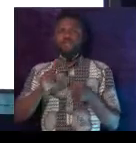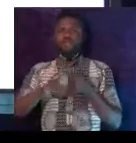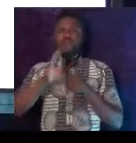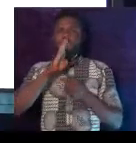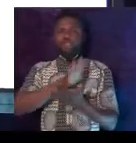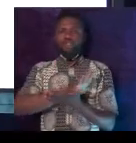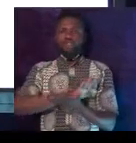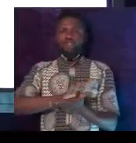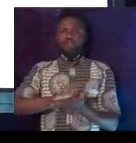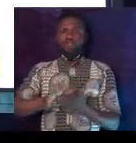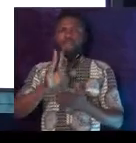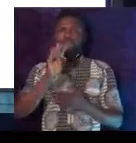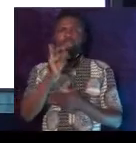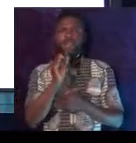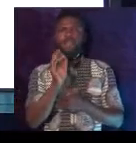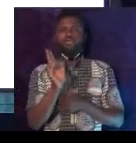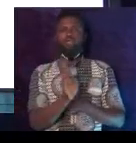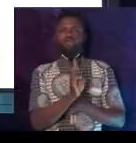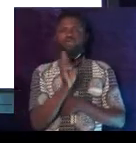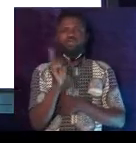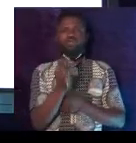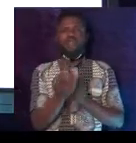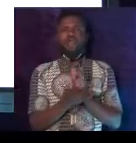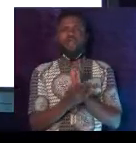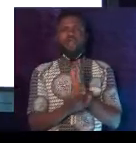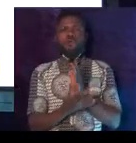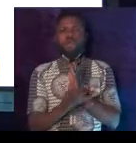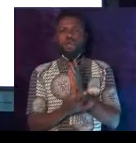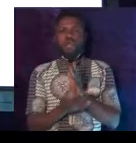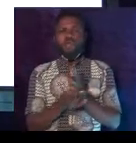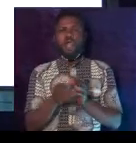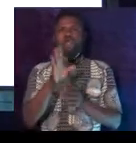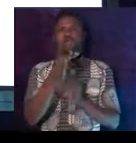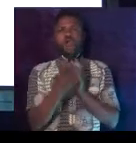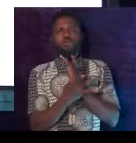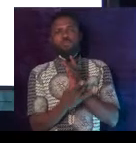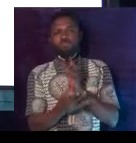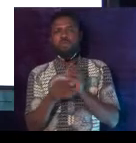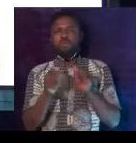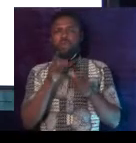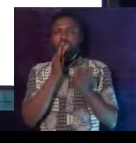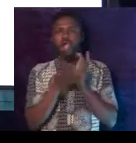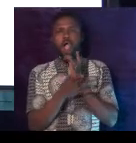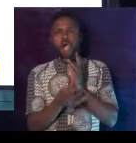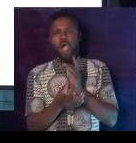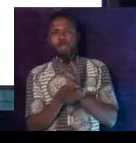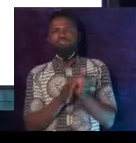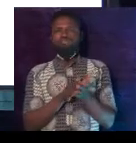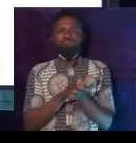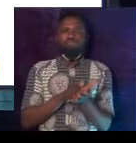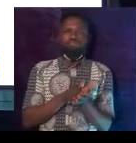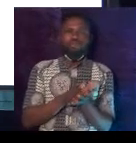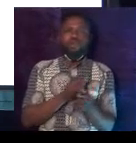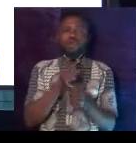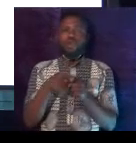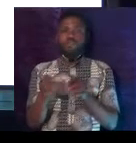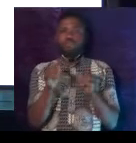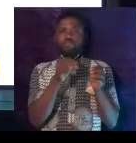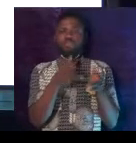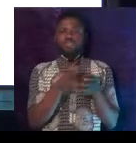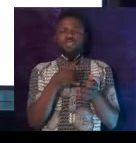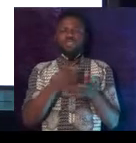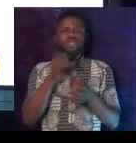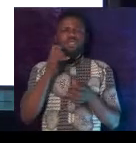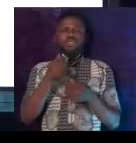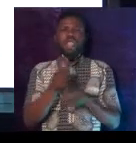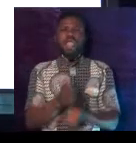surfaces smoother, e.g. by applying lubricants. Your lubricant could be oil, it could be grease. When you apply